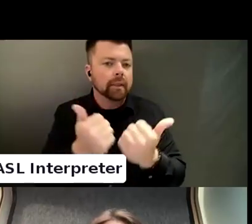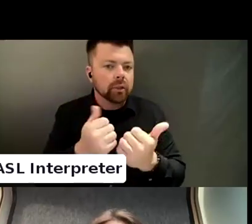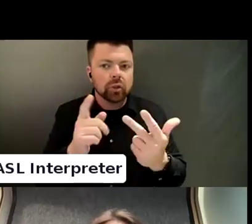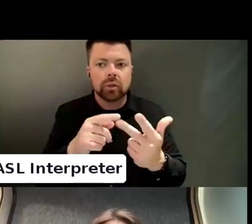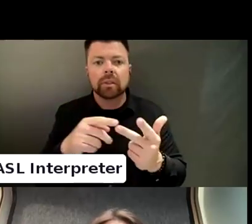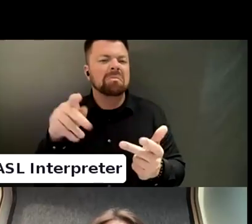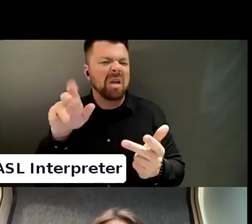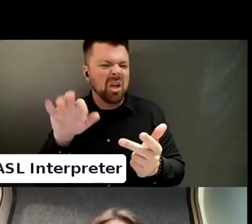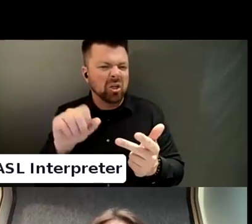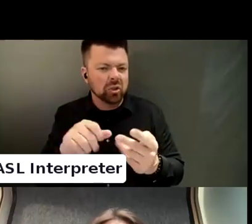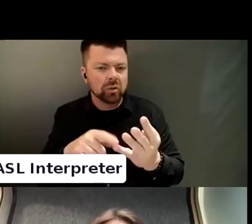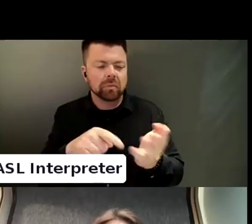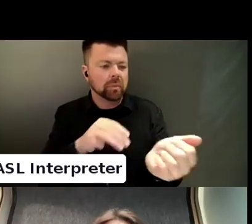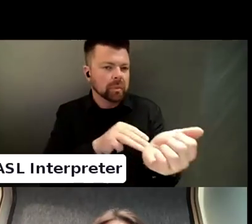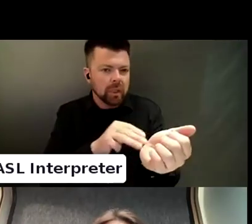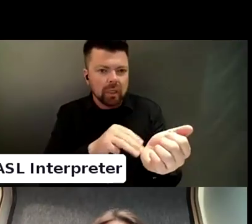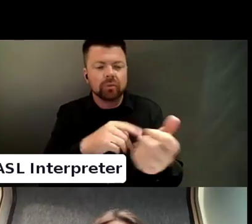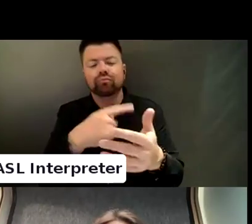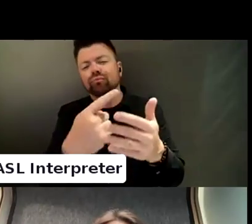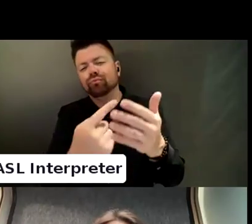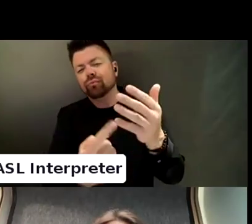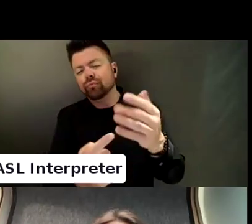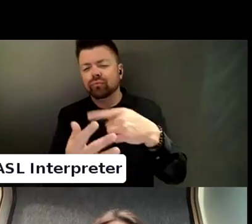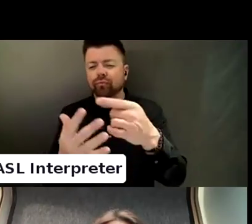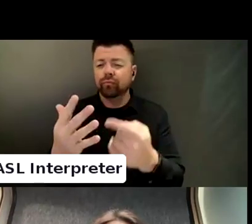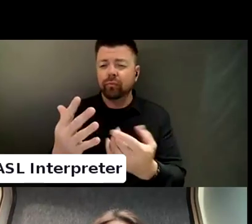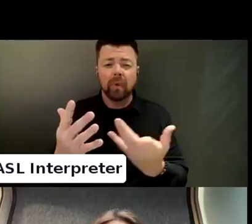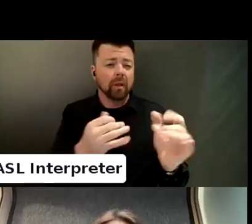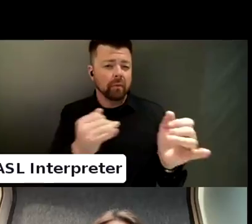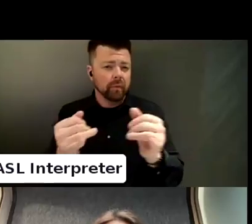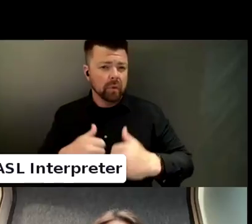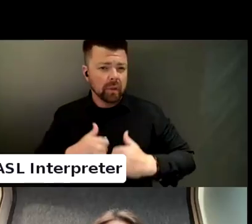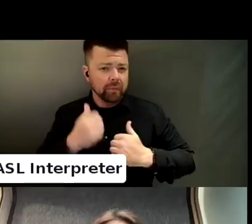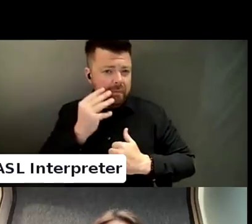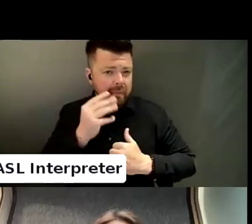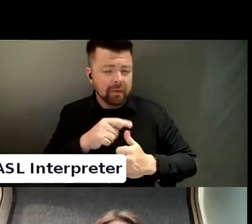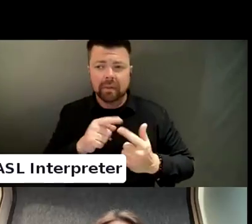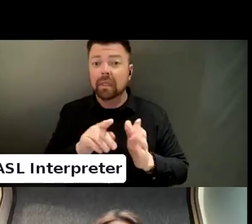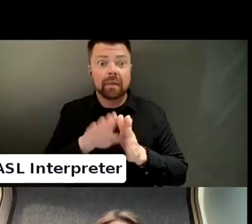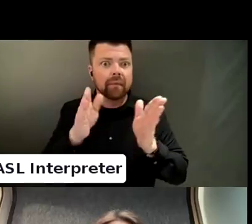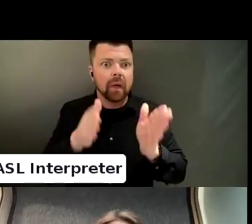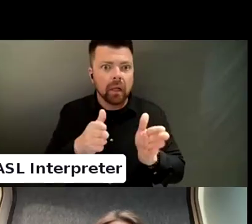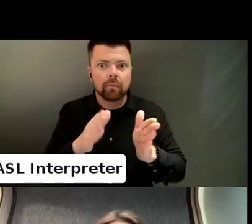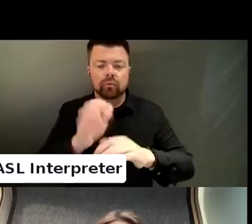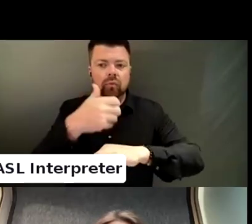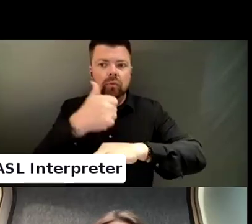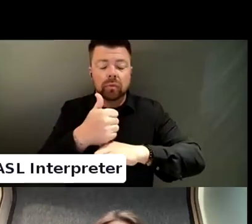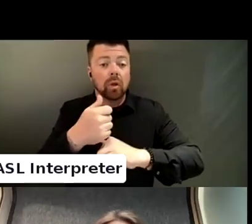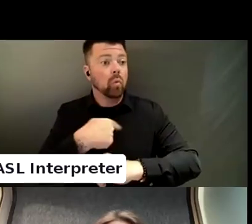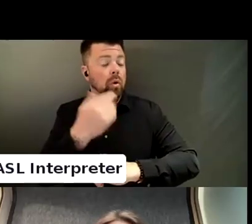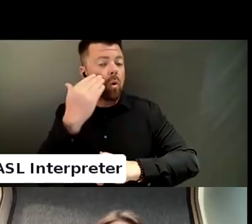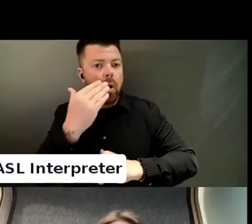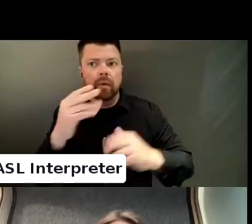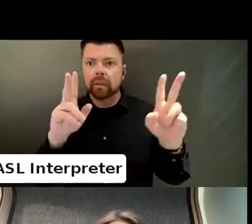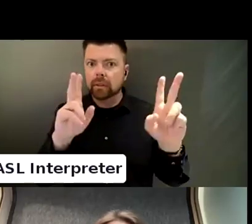payers, our clinicians, our people with lived experience, our developers. And we're very aware of this issue, and